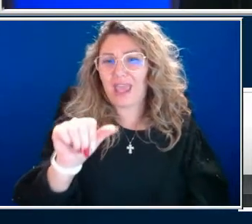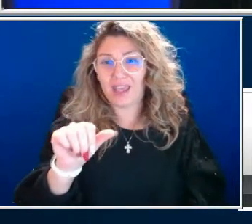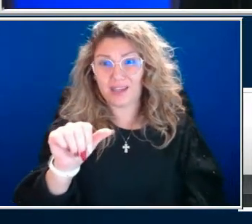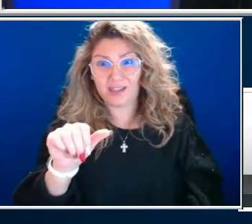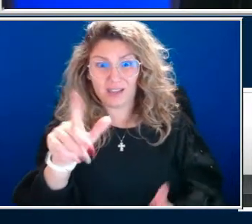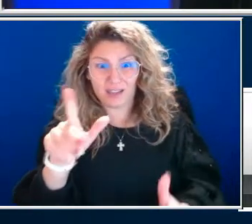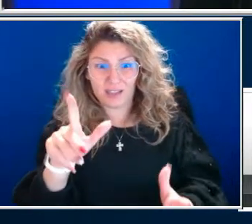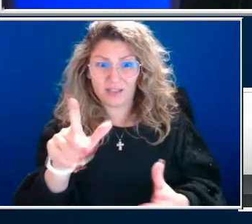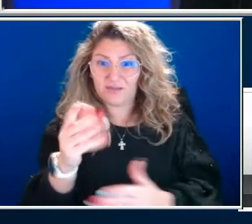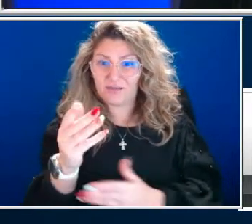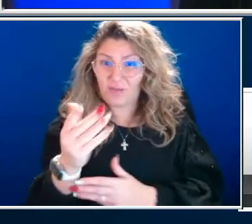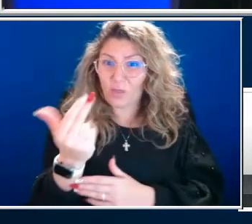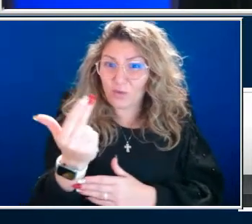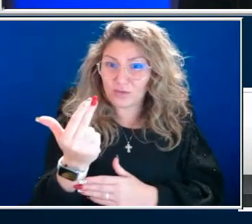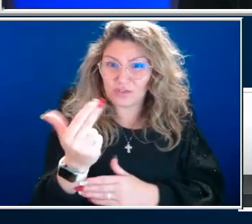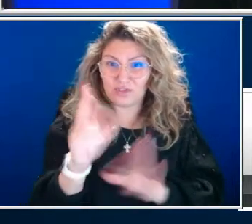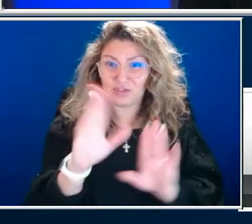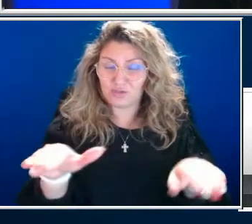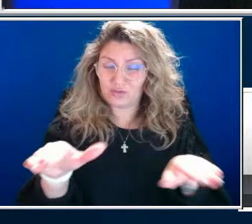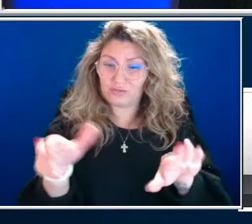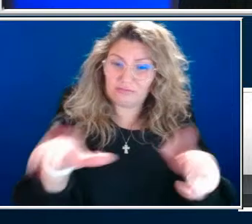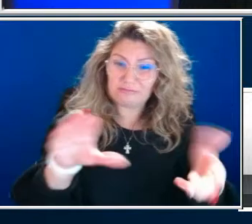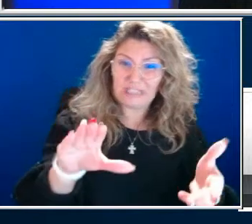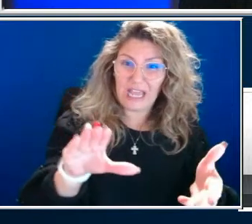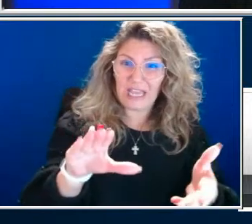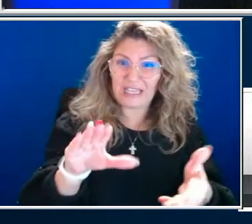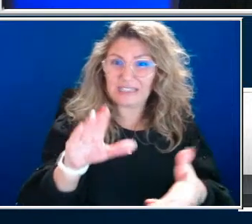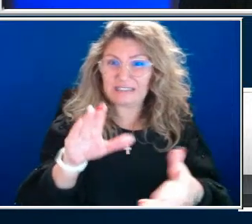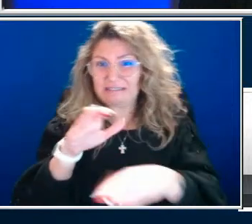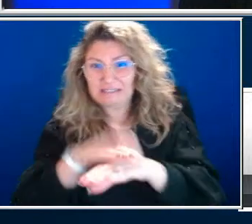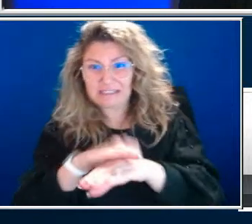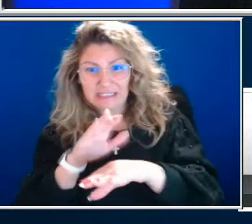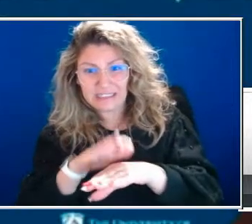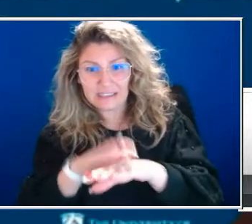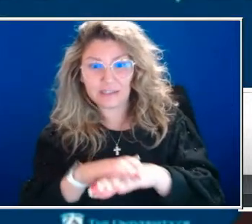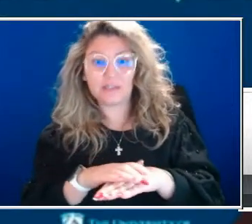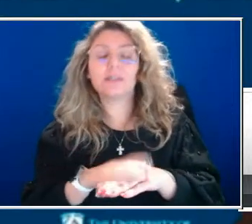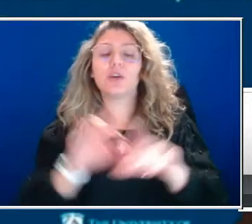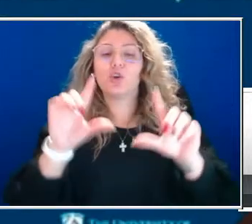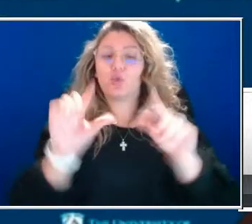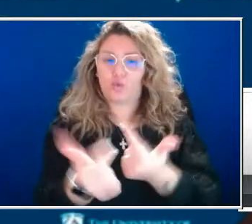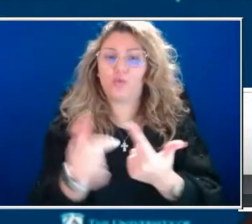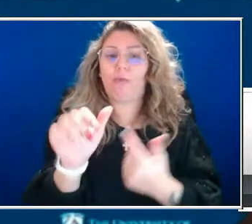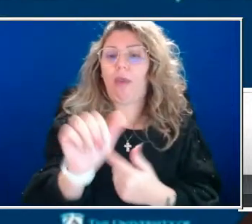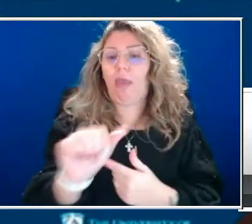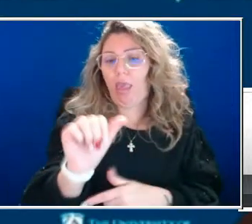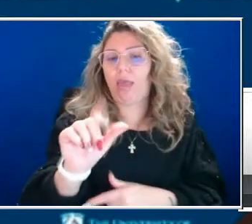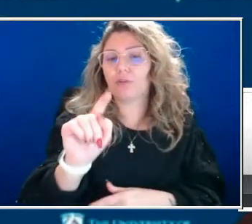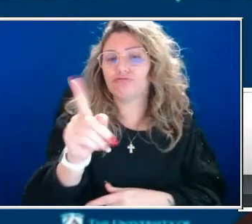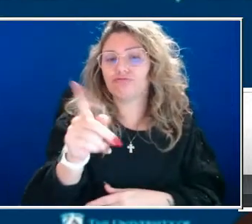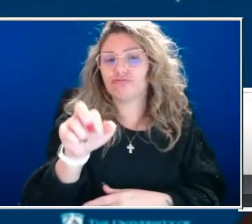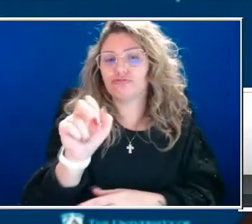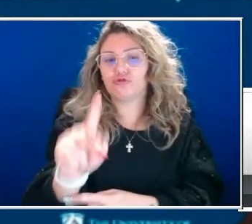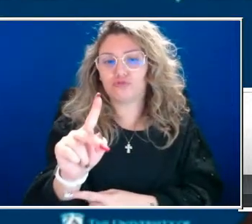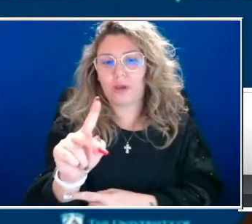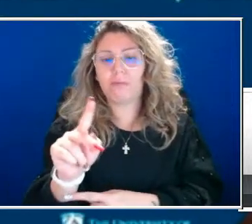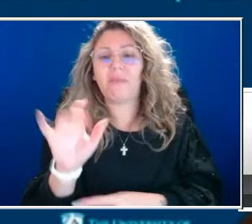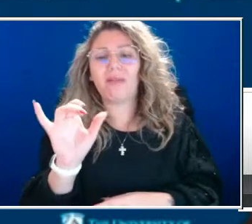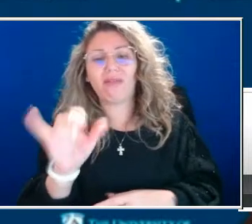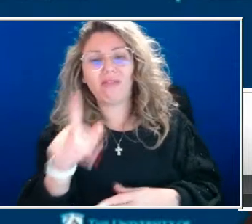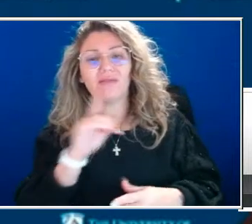really alarming to me. Yeah, so group A strep, or strep A, strep pyogenes, is a